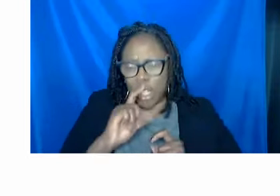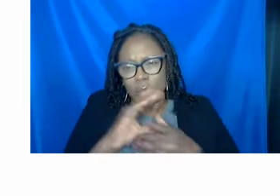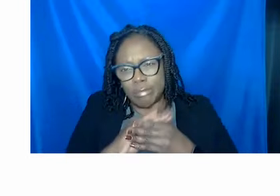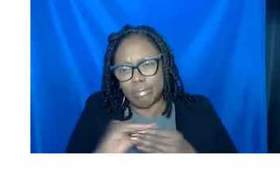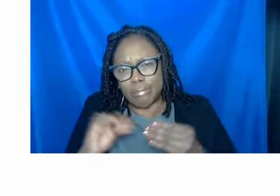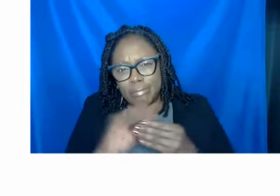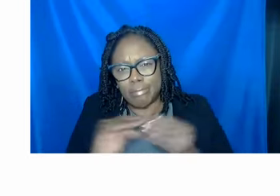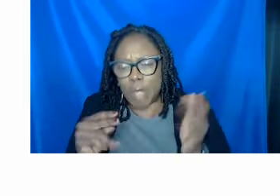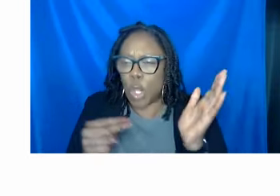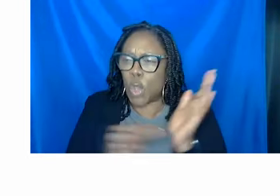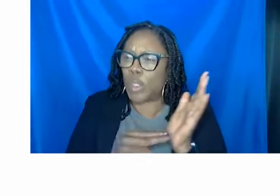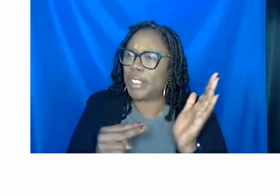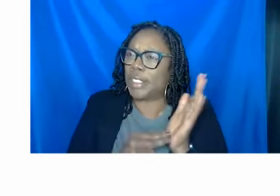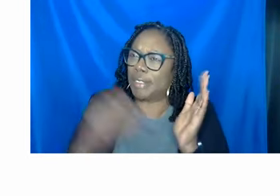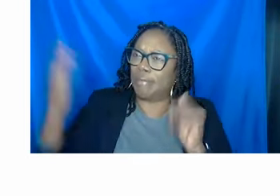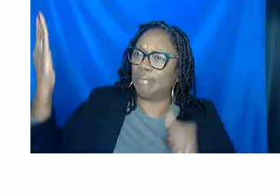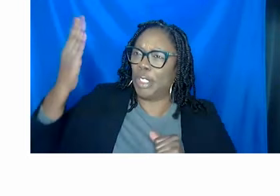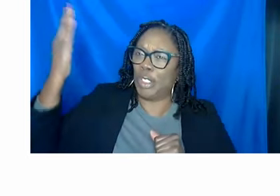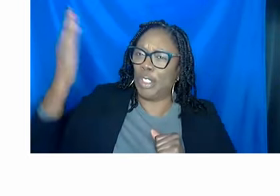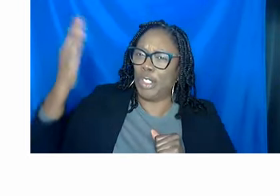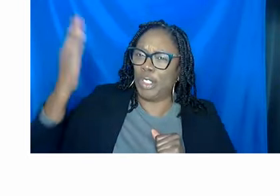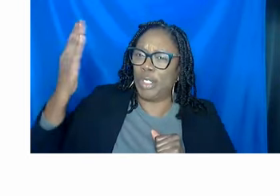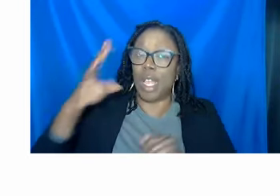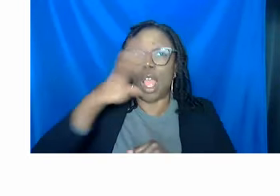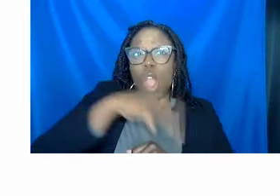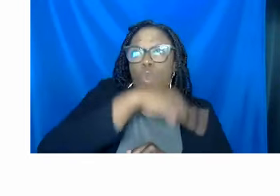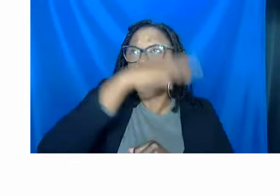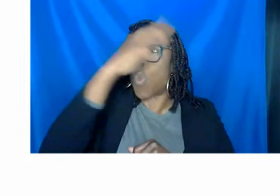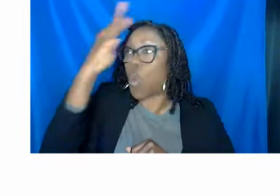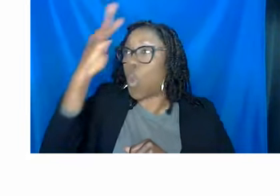nurses and the rainbow in the cloud.